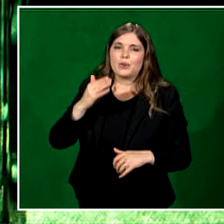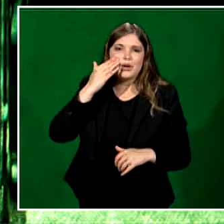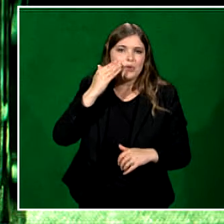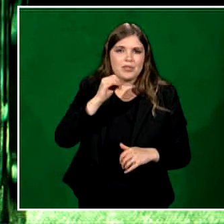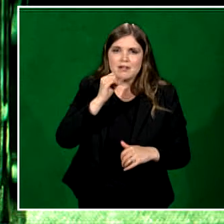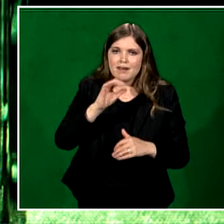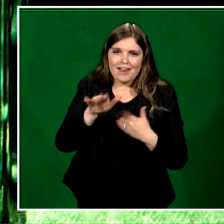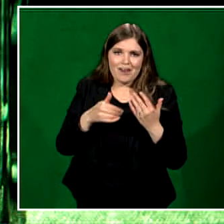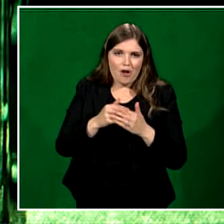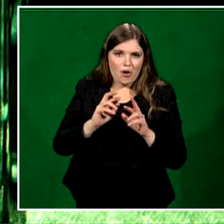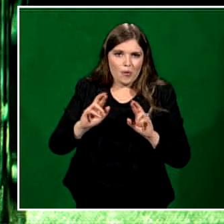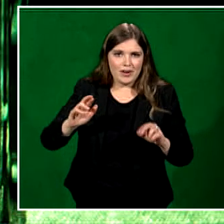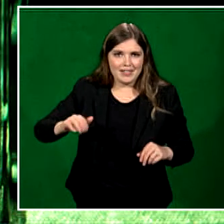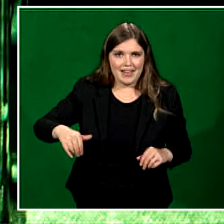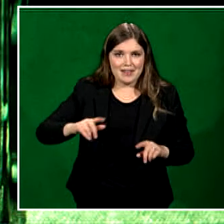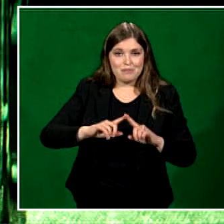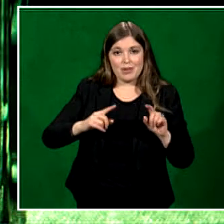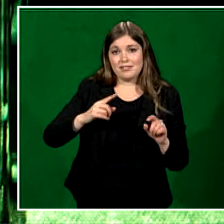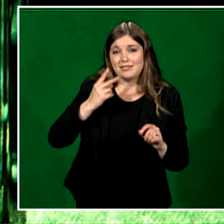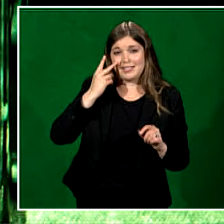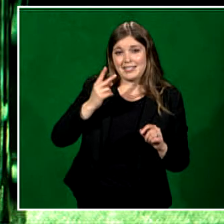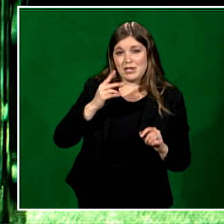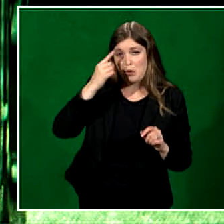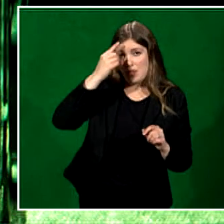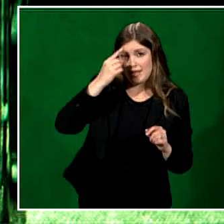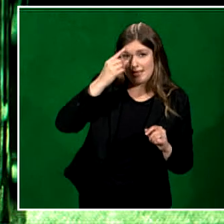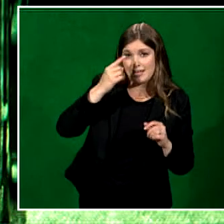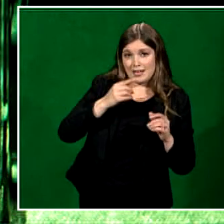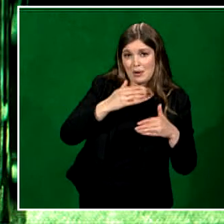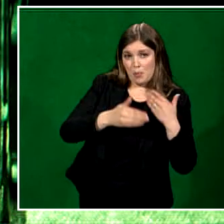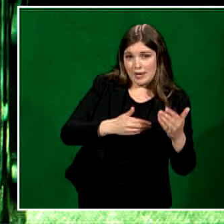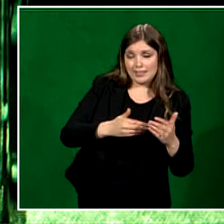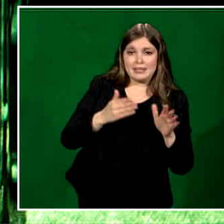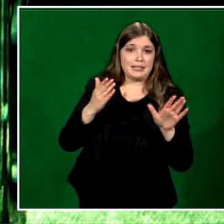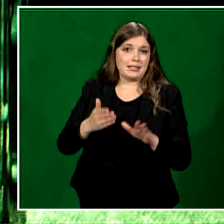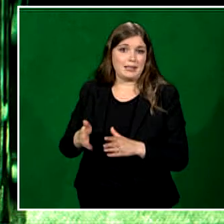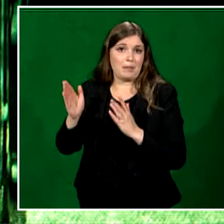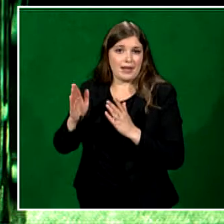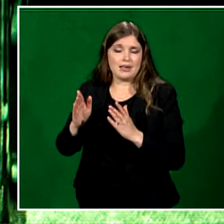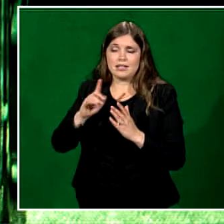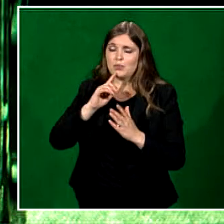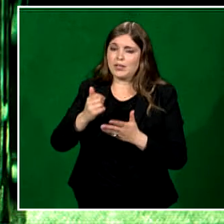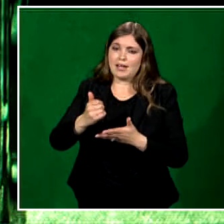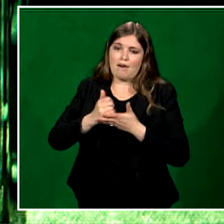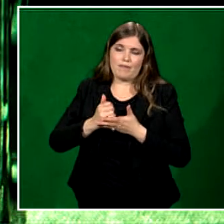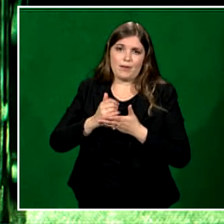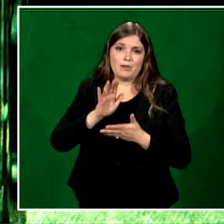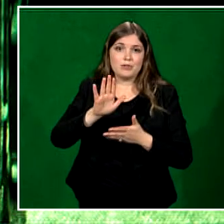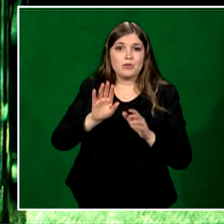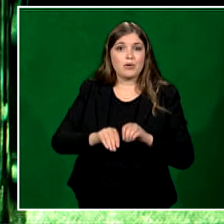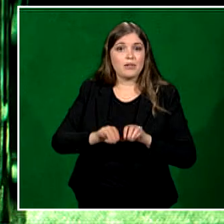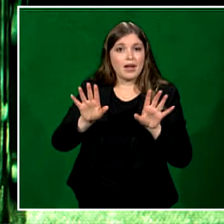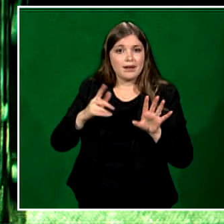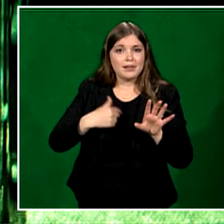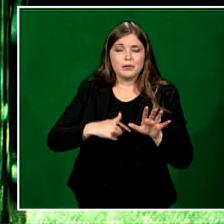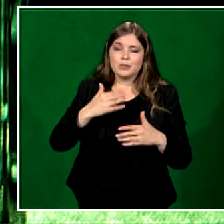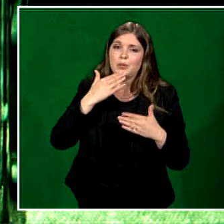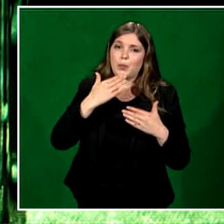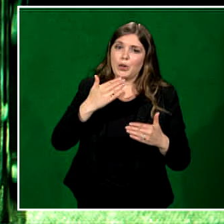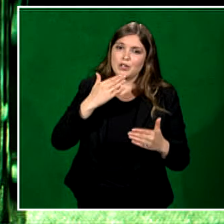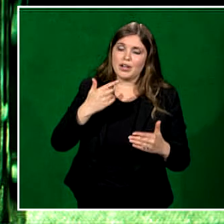that thinking process and that planning is really helpful. We really appreciate your clarity. And we also acknowledge that you